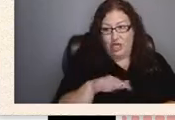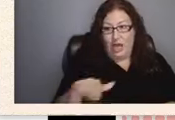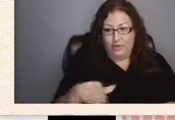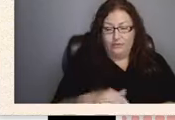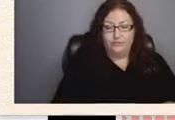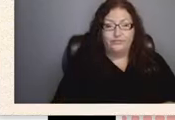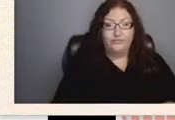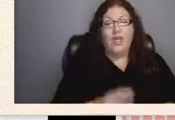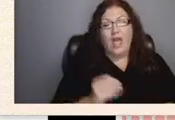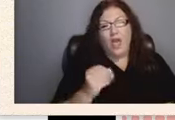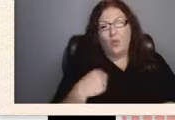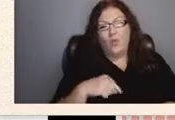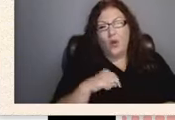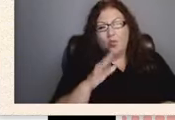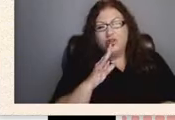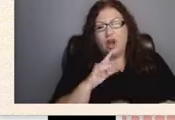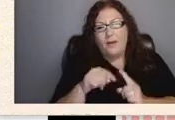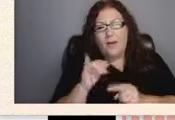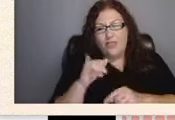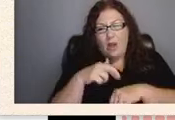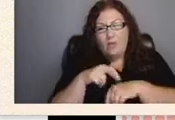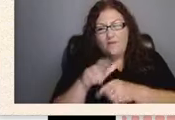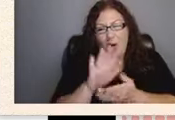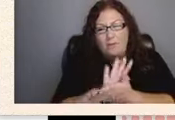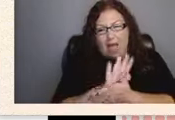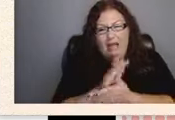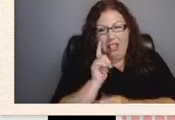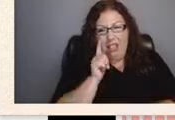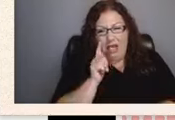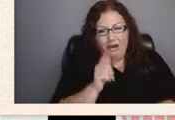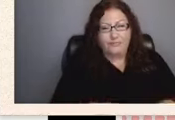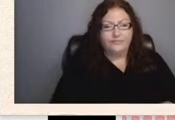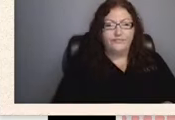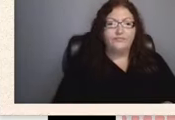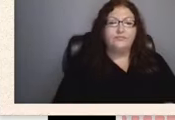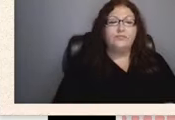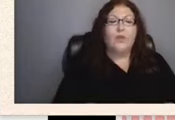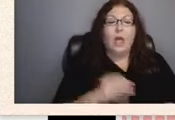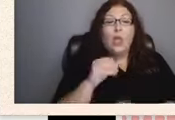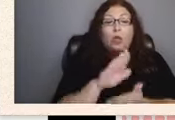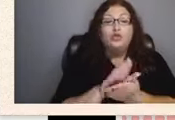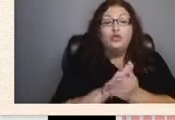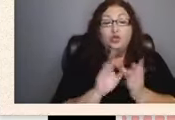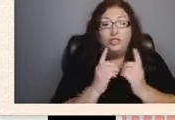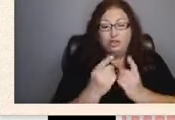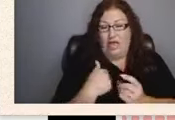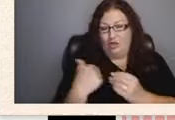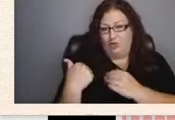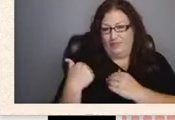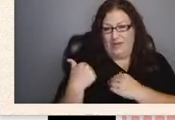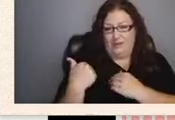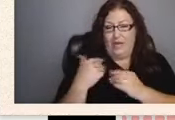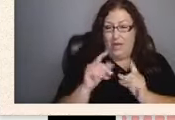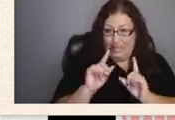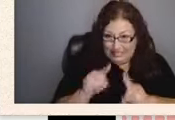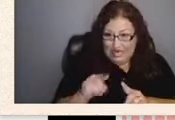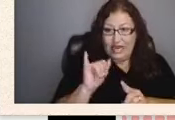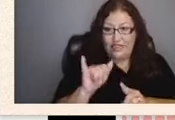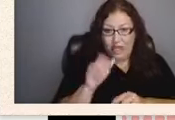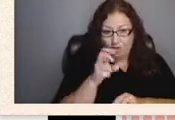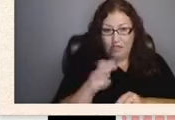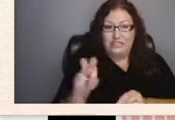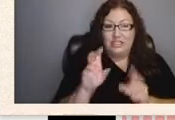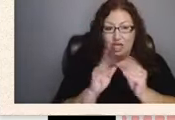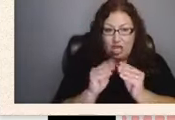talk about the referral packet in a little bit. And the school district has the responsibility of attending the transition conferences